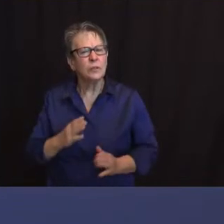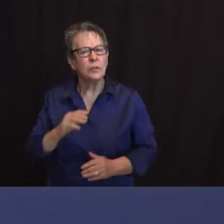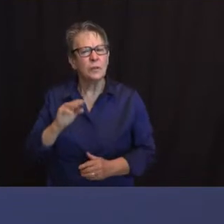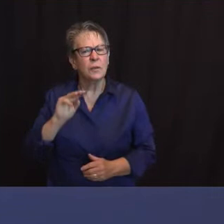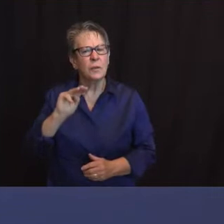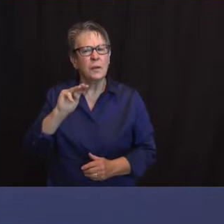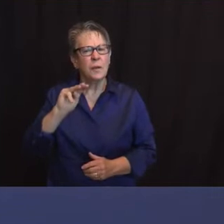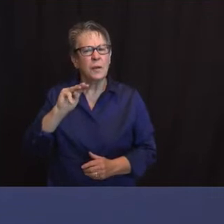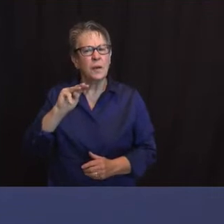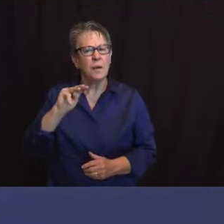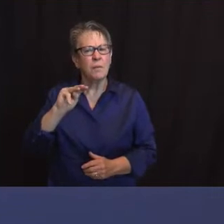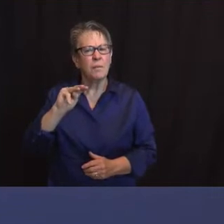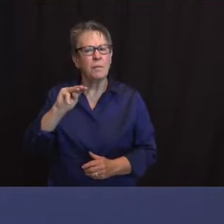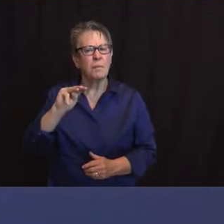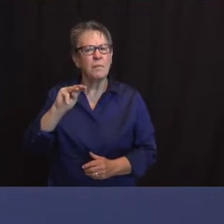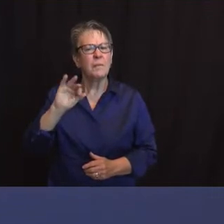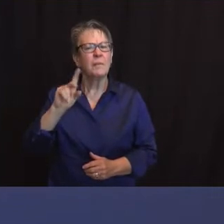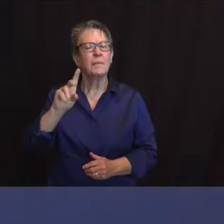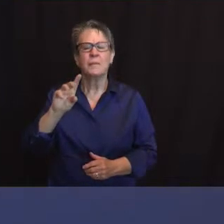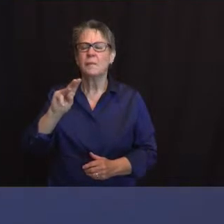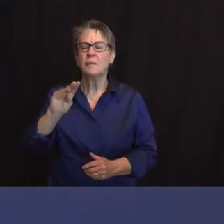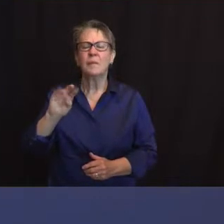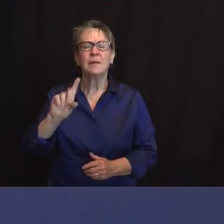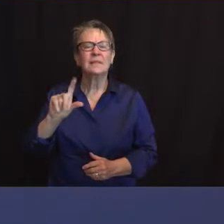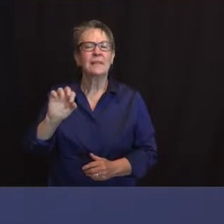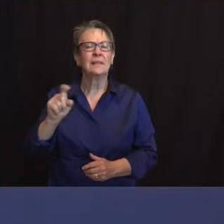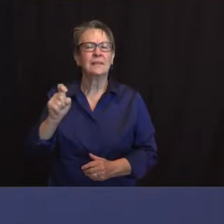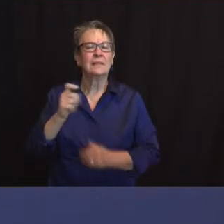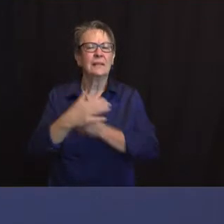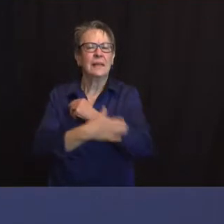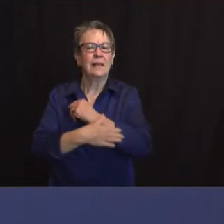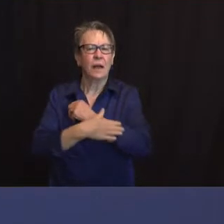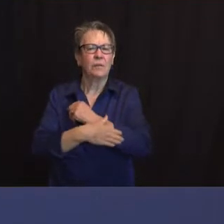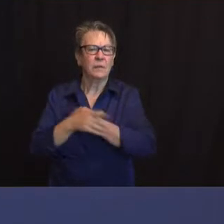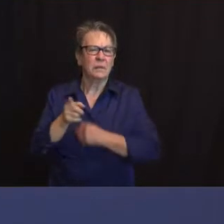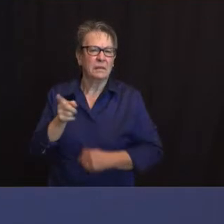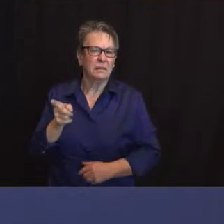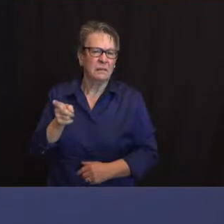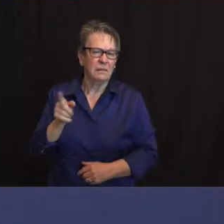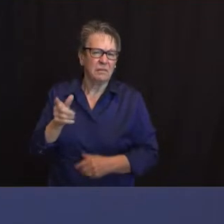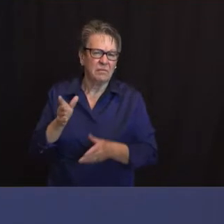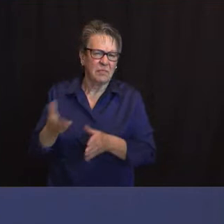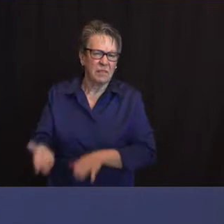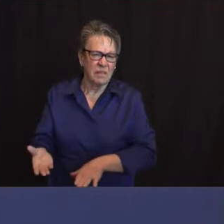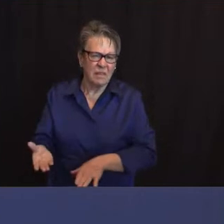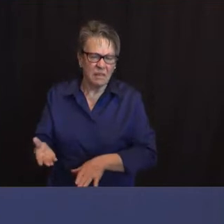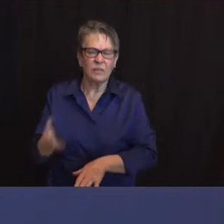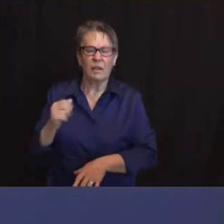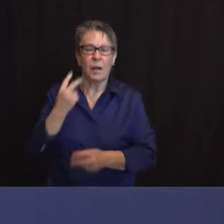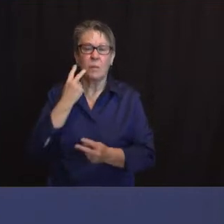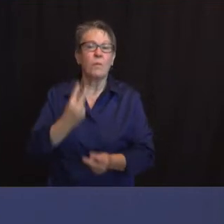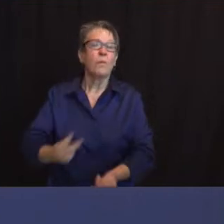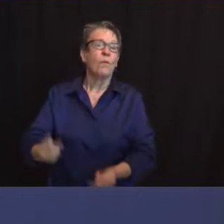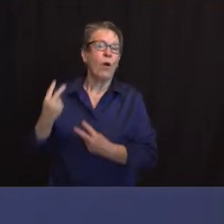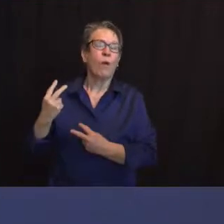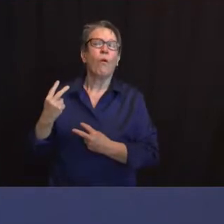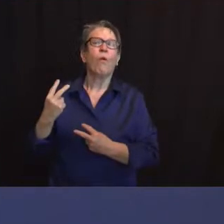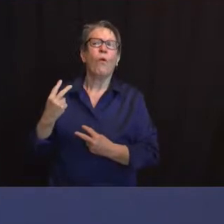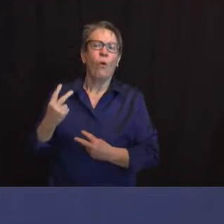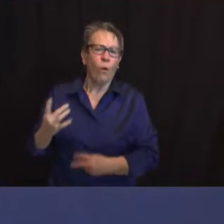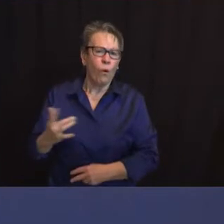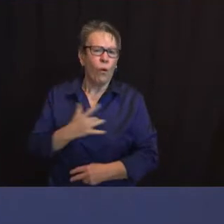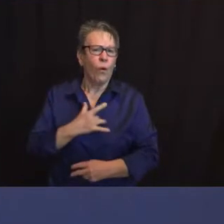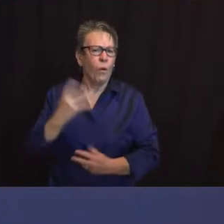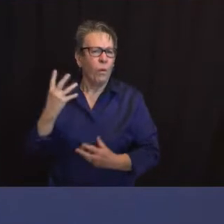tribute to an incredible guy, so God rest his soul. I believe, if I'm not mistaken, the Mets finally start their season tonight